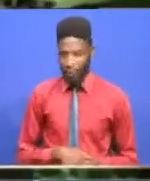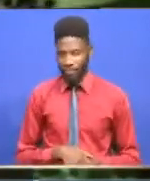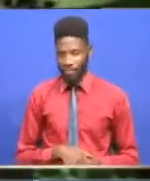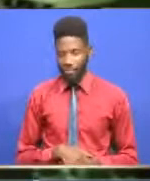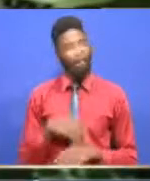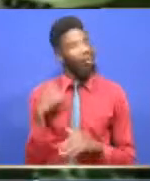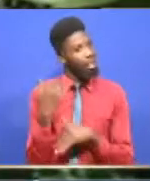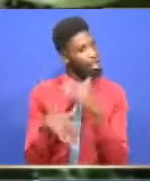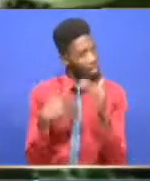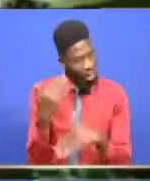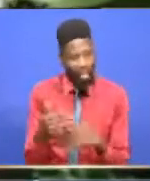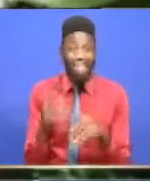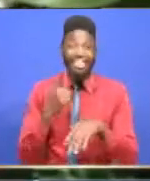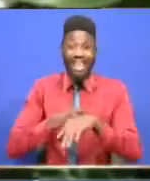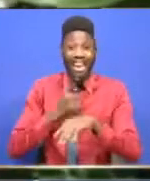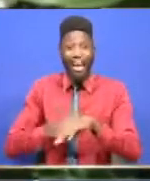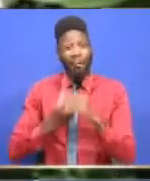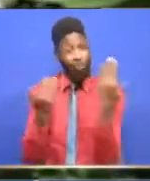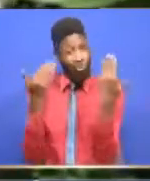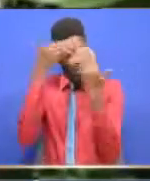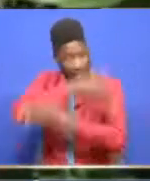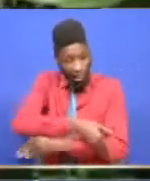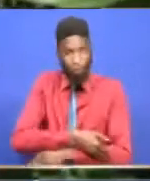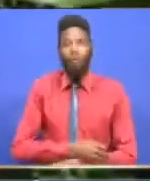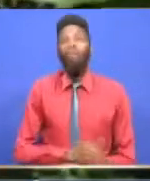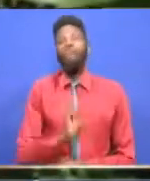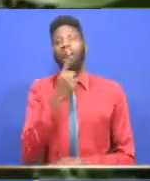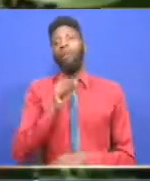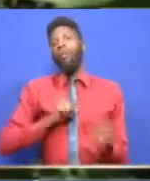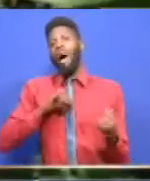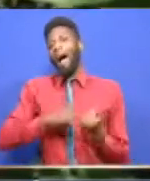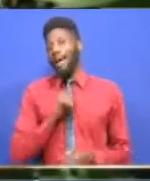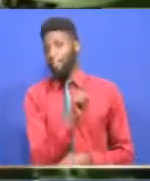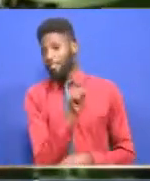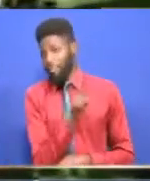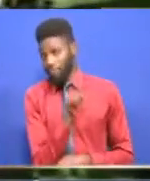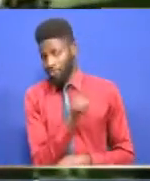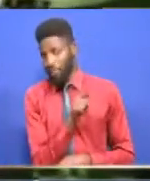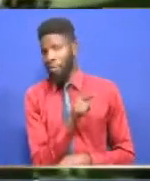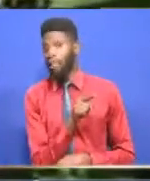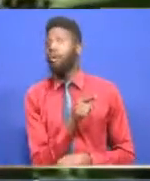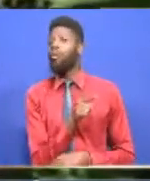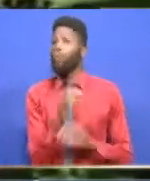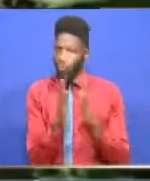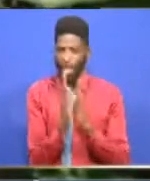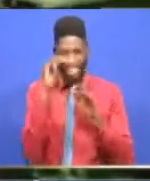Ilipofika usiku huyu mke mkubwa walikuwa na yeye kwa nyumba.